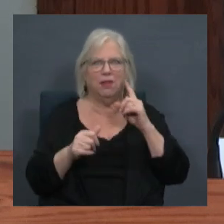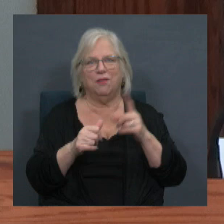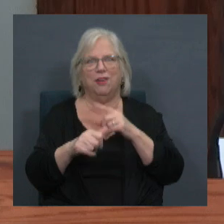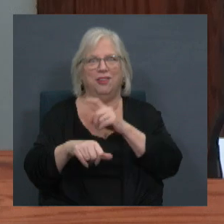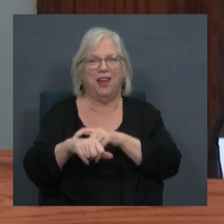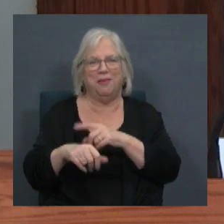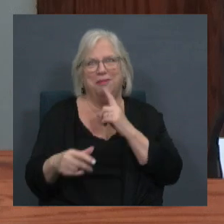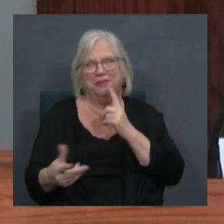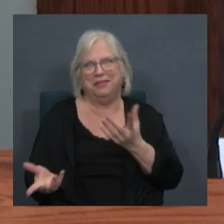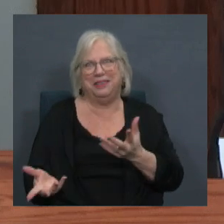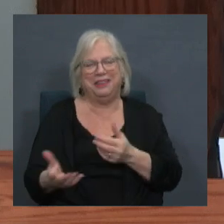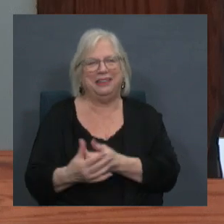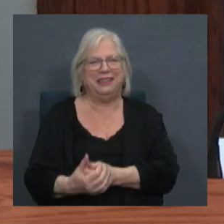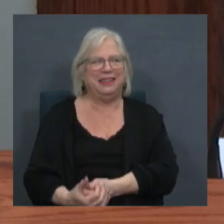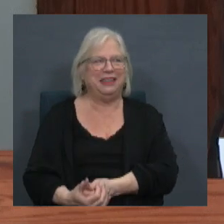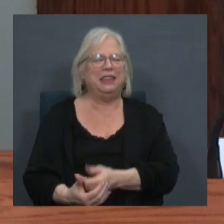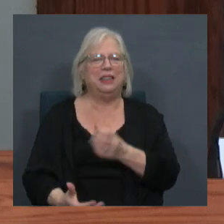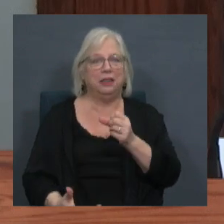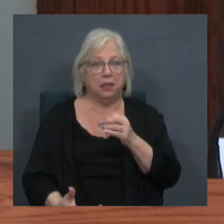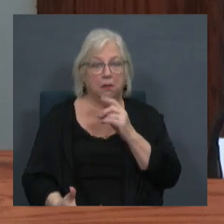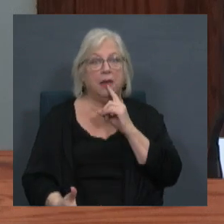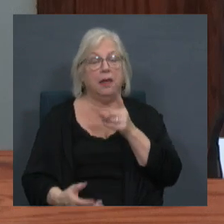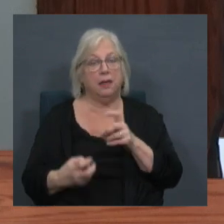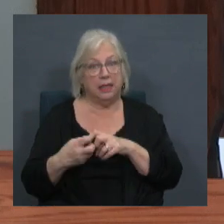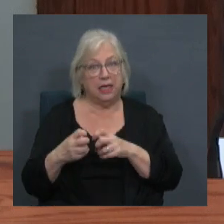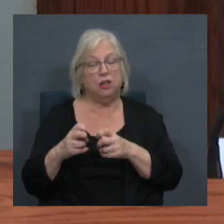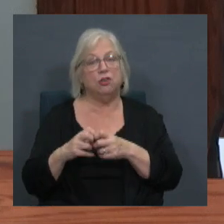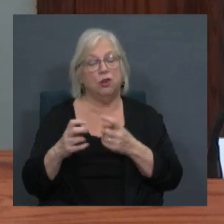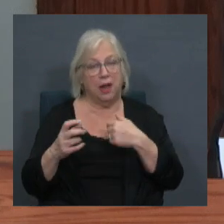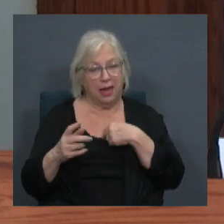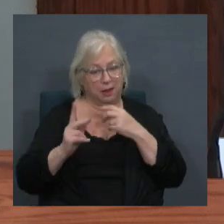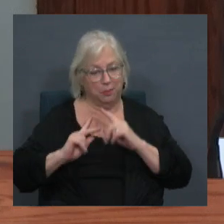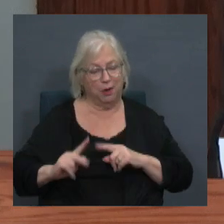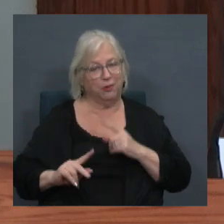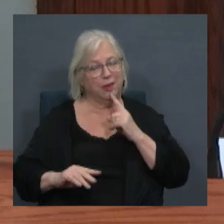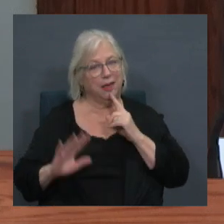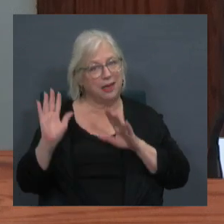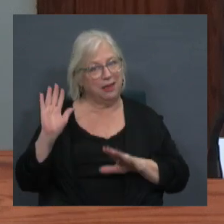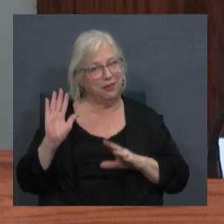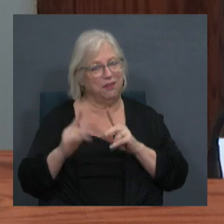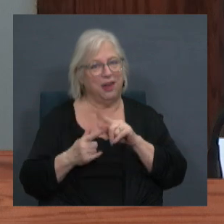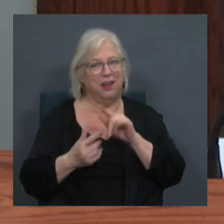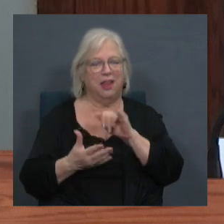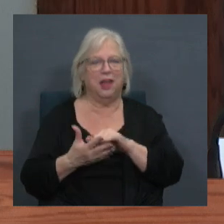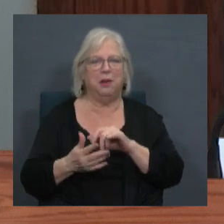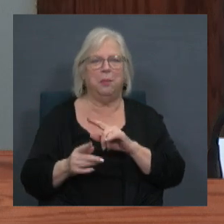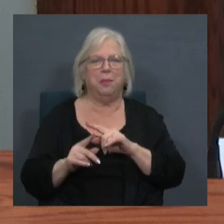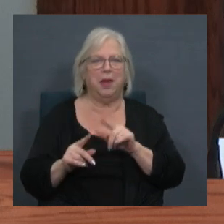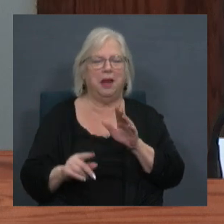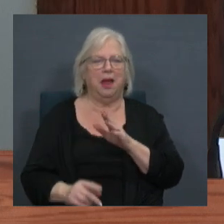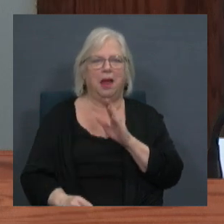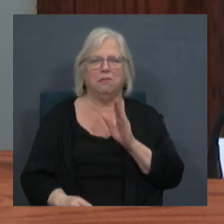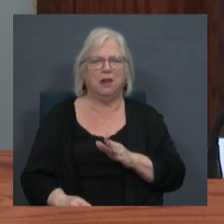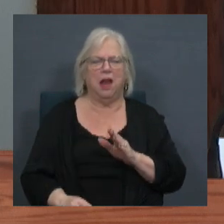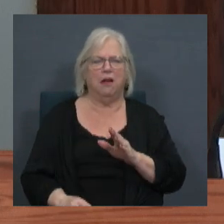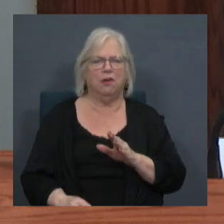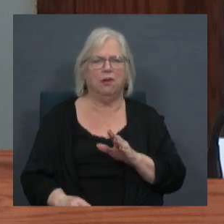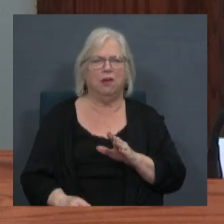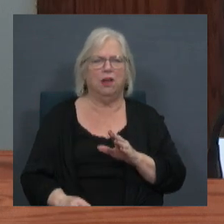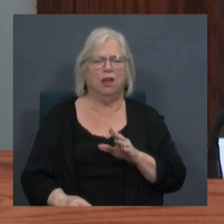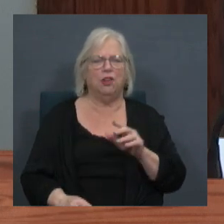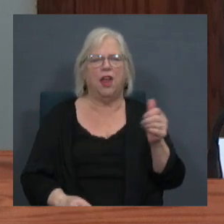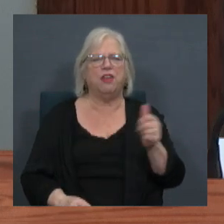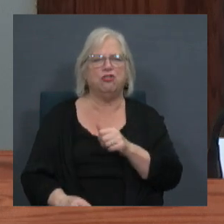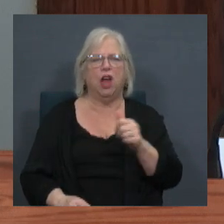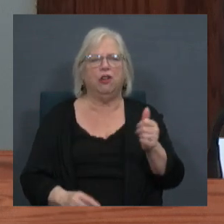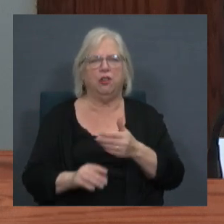Really? So it is an issue. I can personally attest to it, but and I've never taken the shuttles